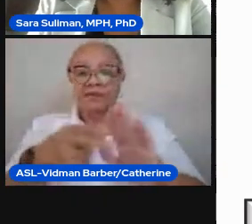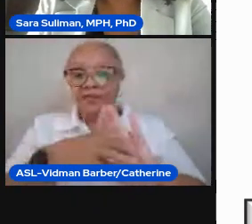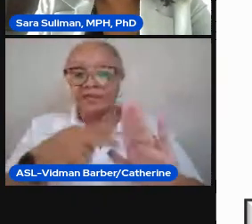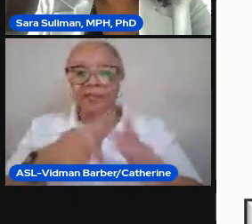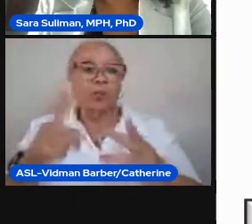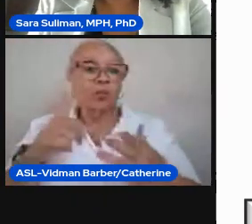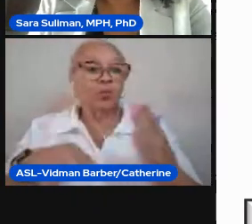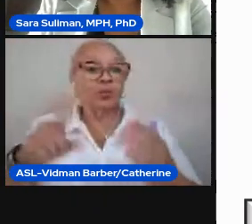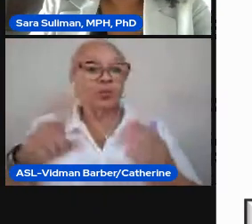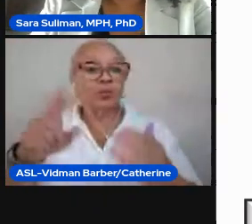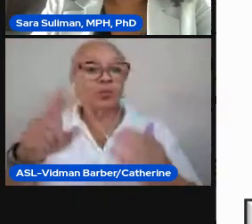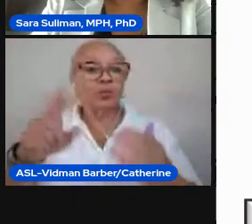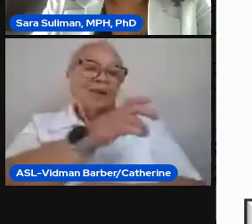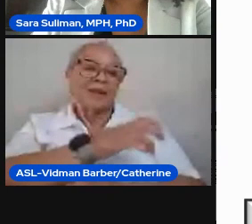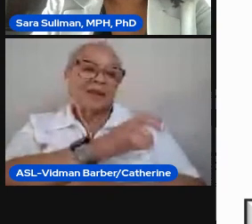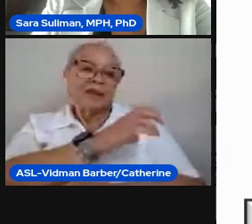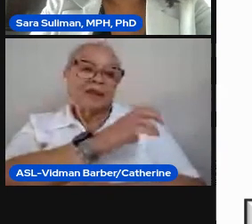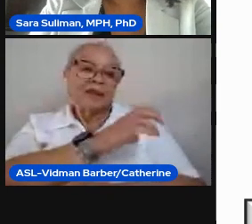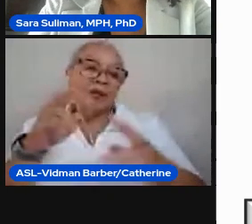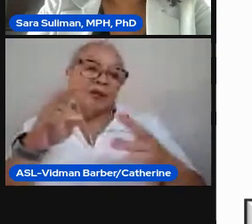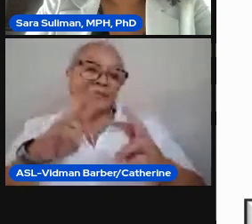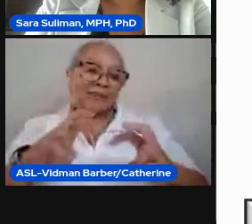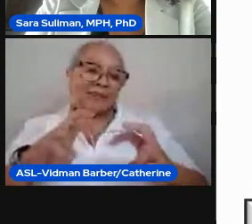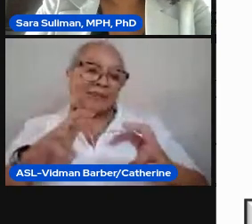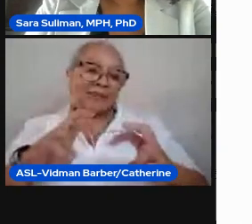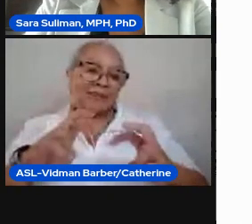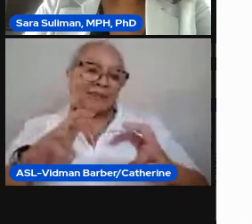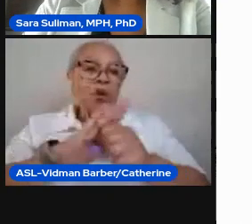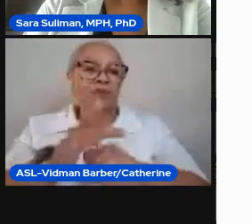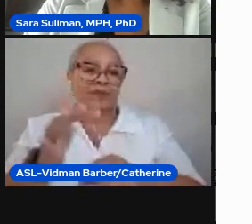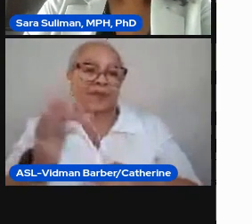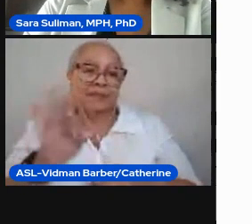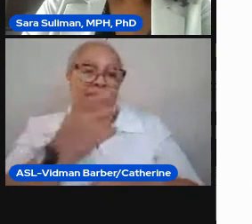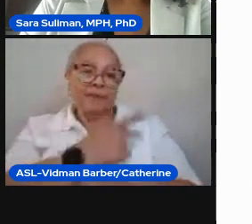for clinical assessment of COVID-19 patients.